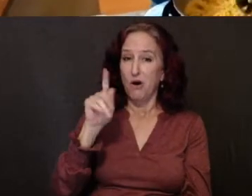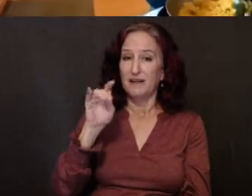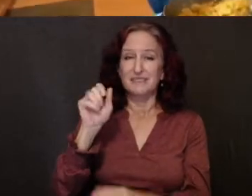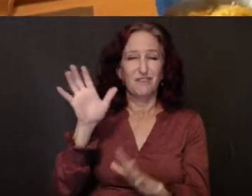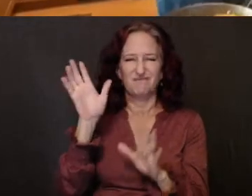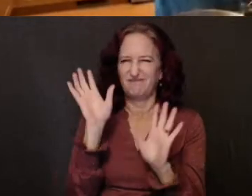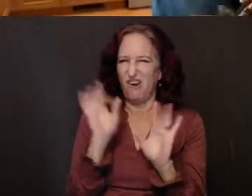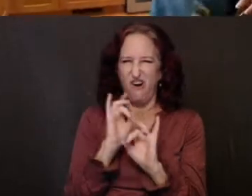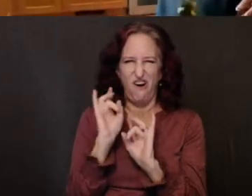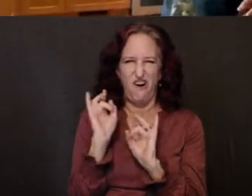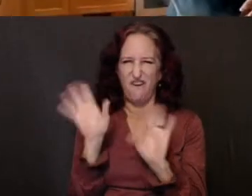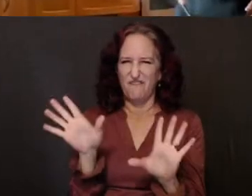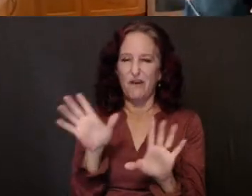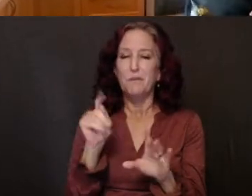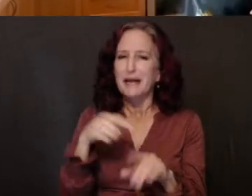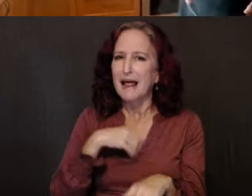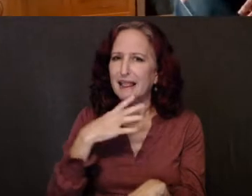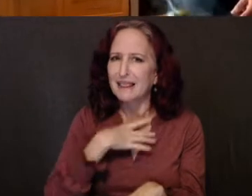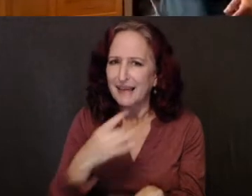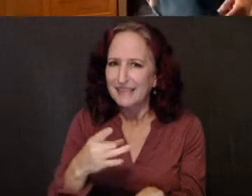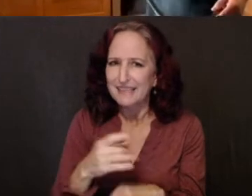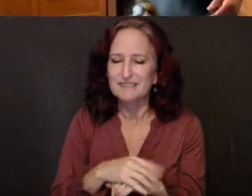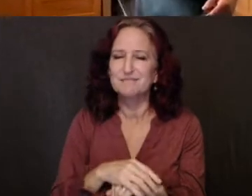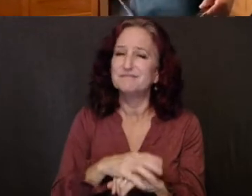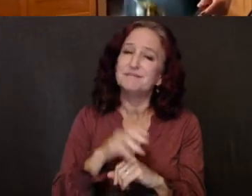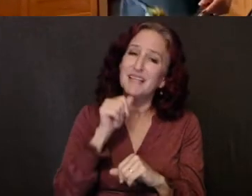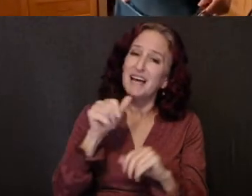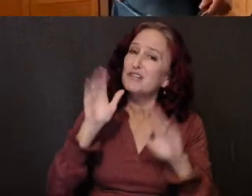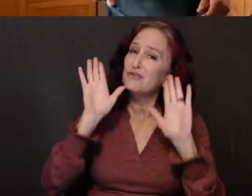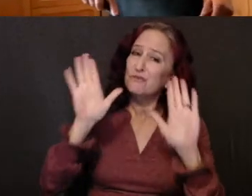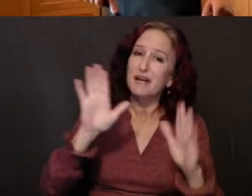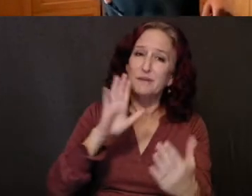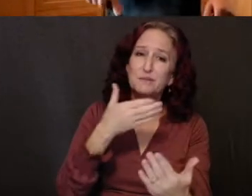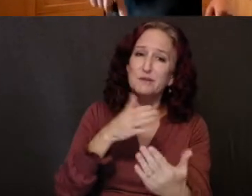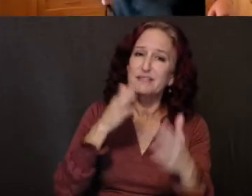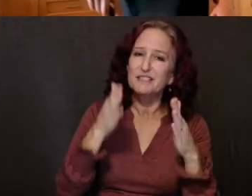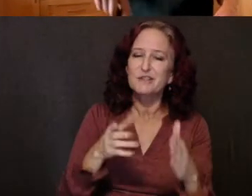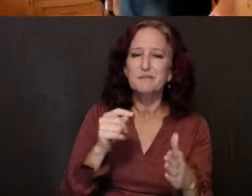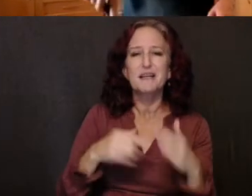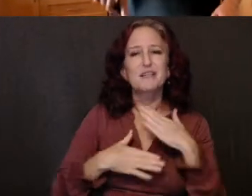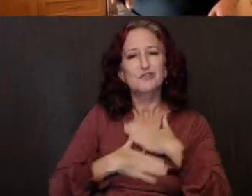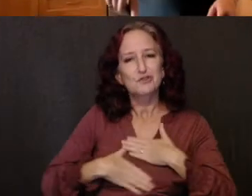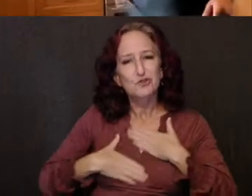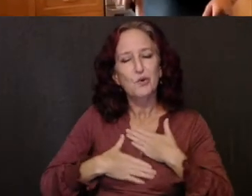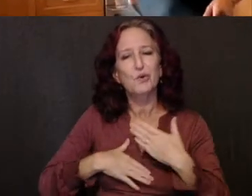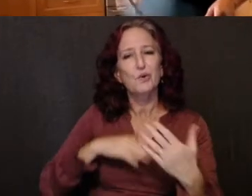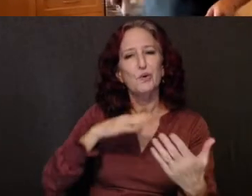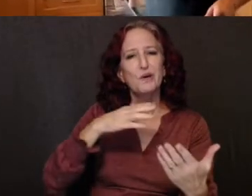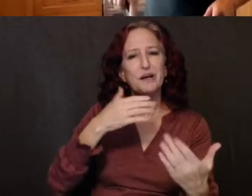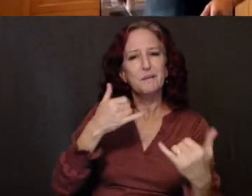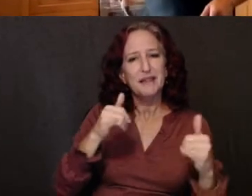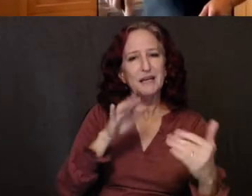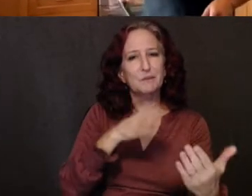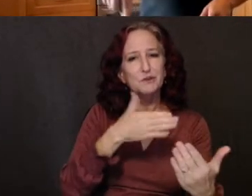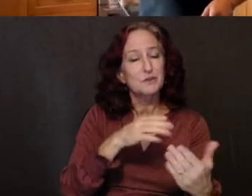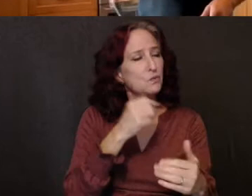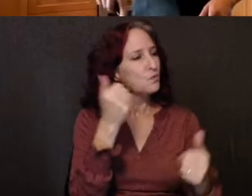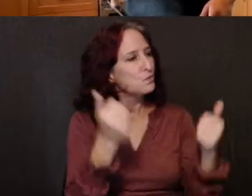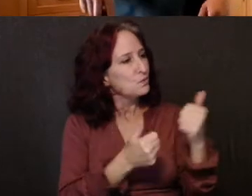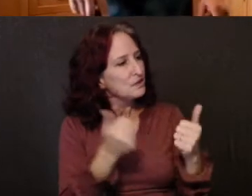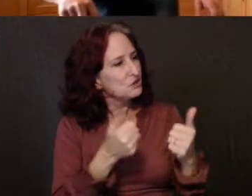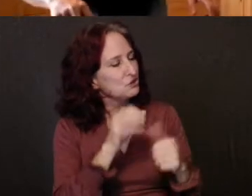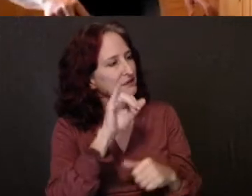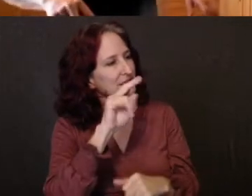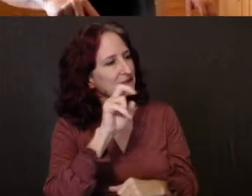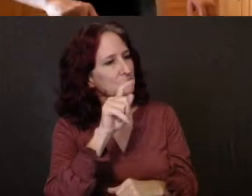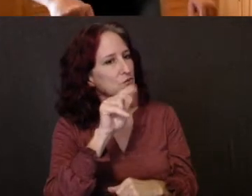What kind of musician and what kind of artist? Terrible artist, but I love it. And not a great musician,